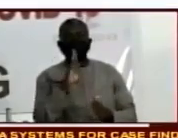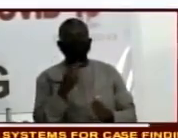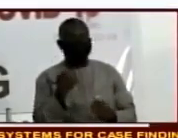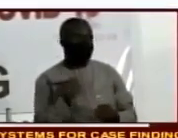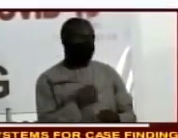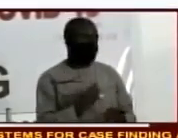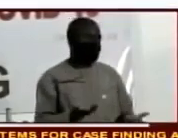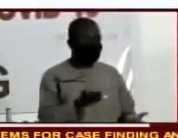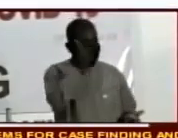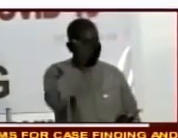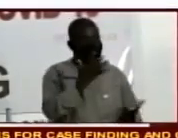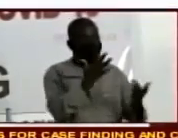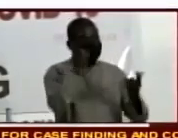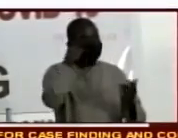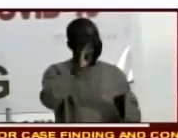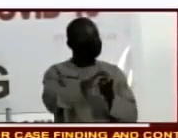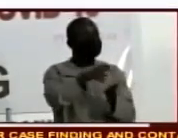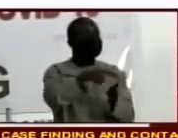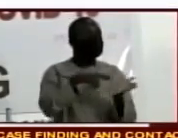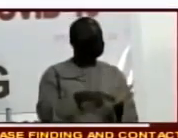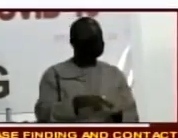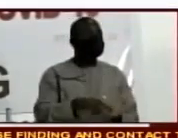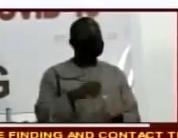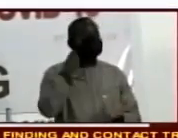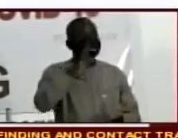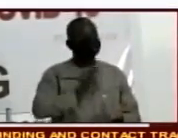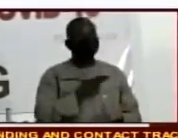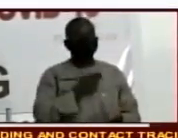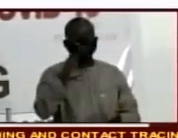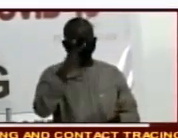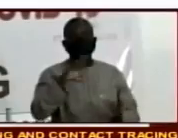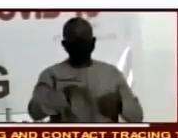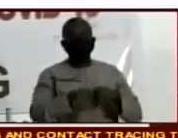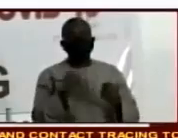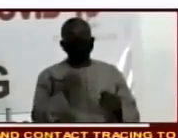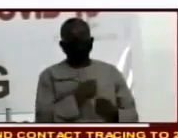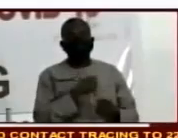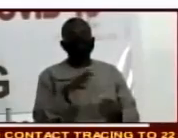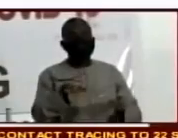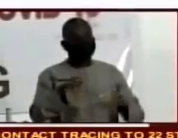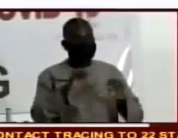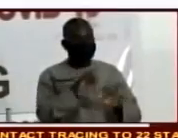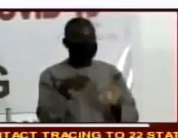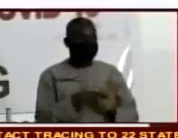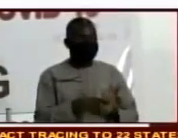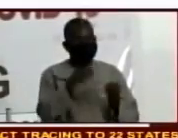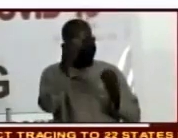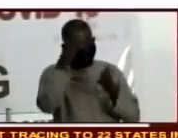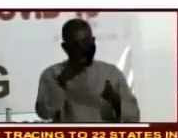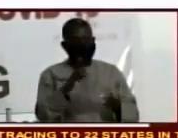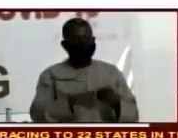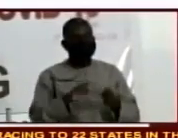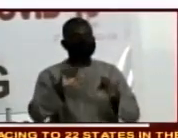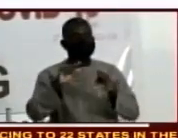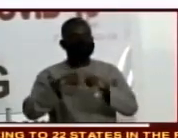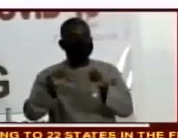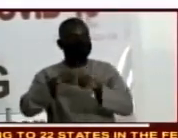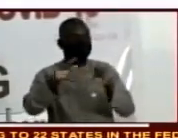for that report for us to see how we can take this intervention to these different clusters of